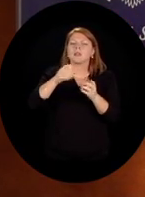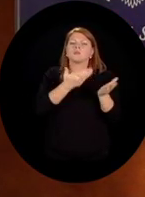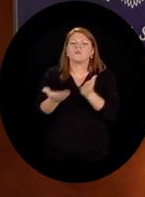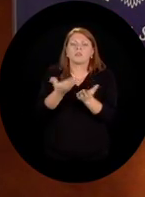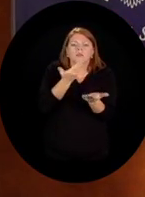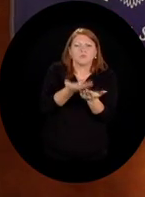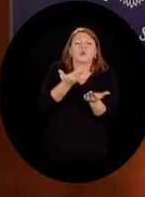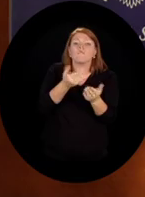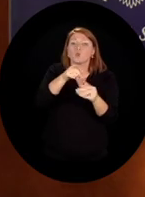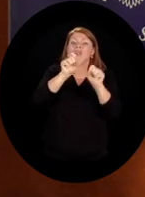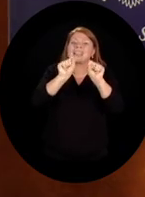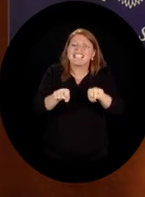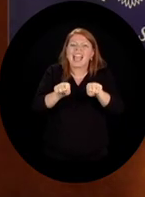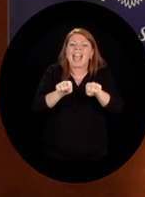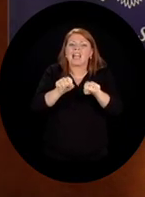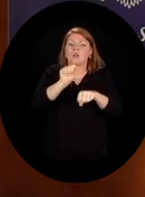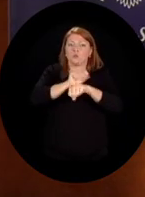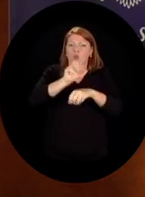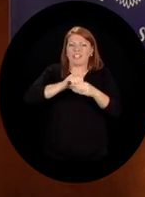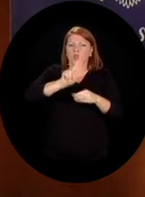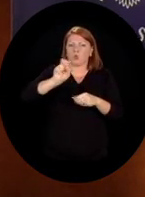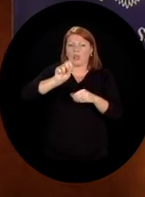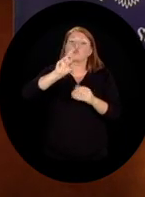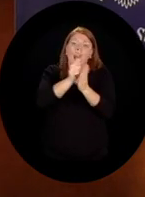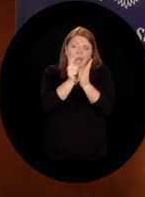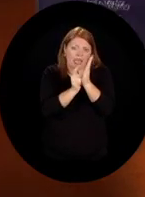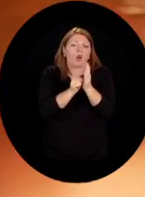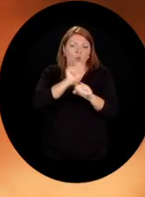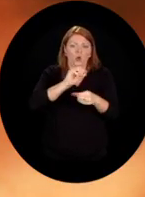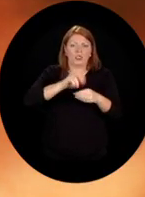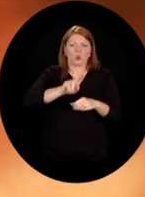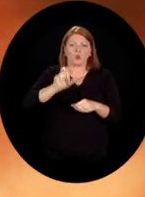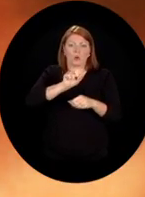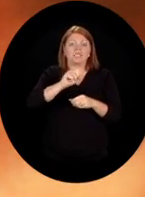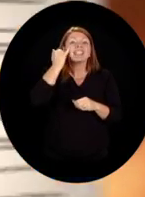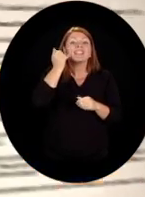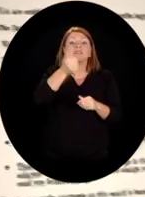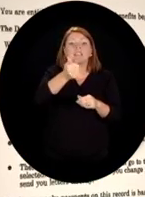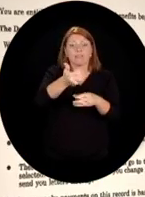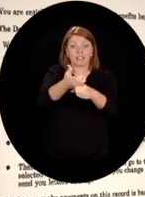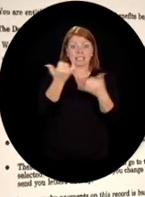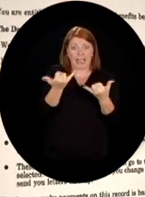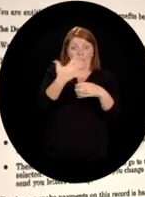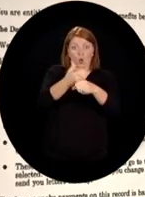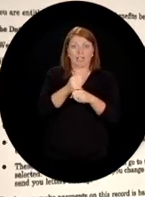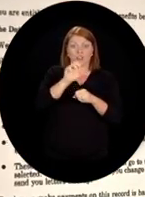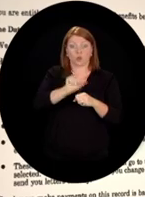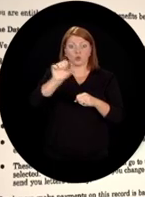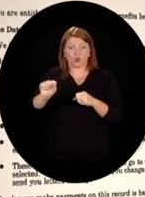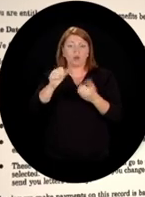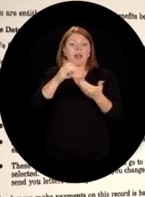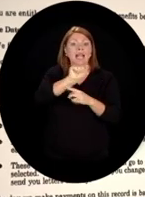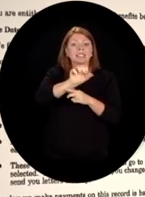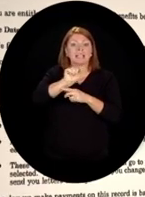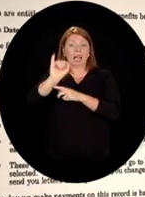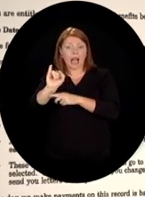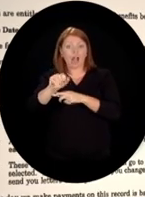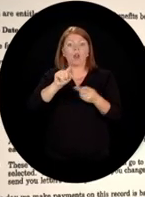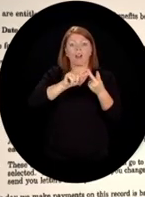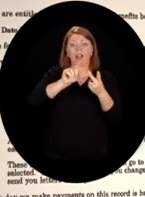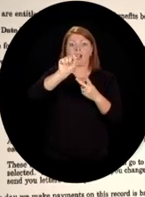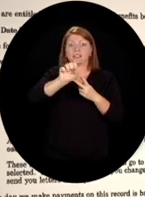you can or will be able to work legally in the United States. If you are receiving Social Security benefits such as SSI